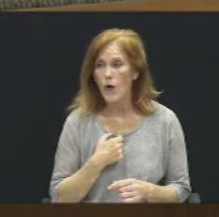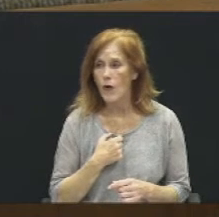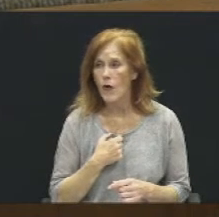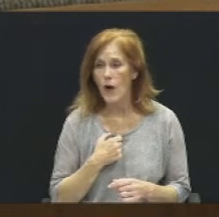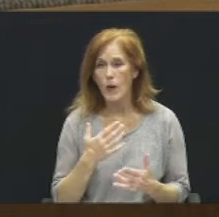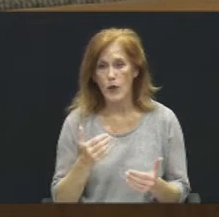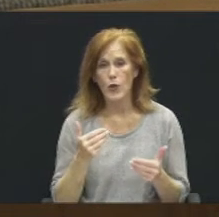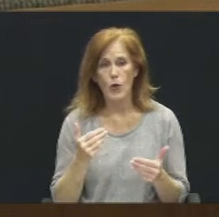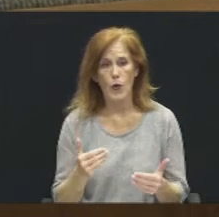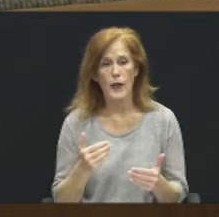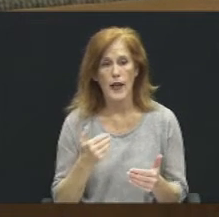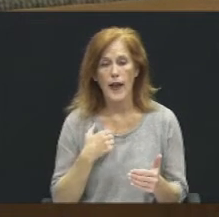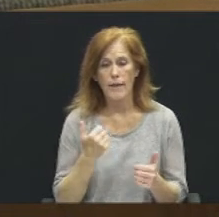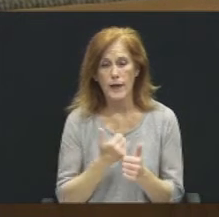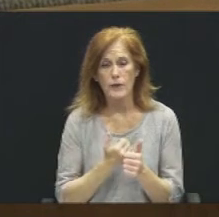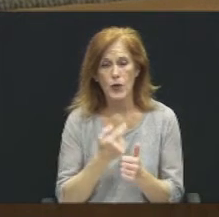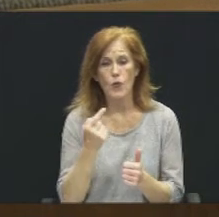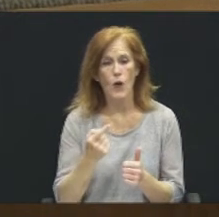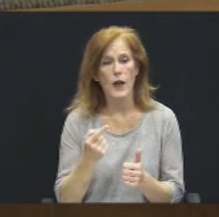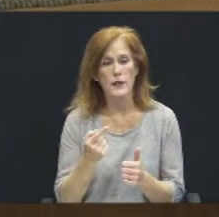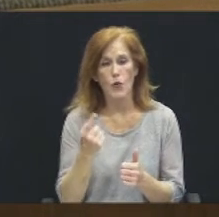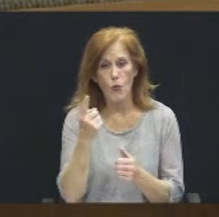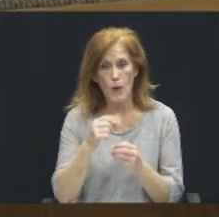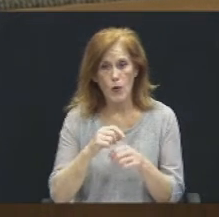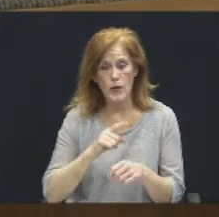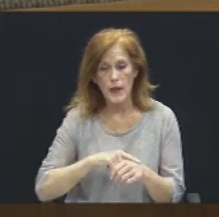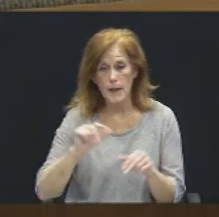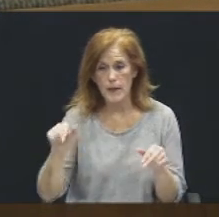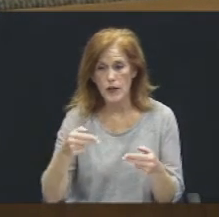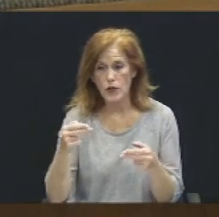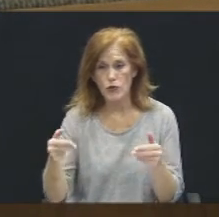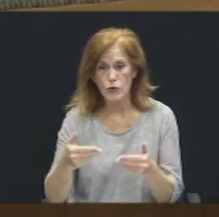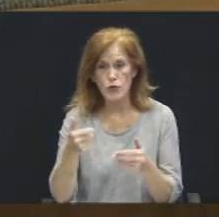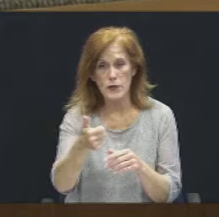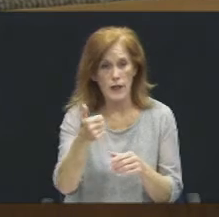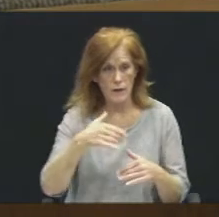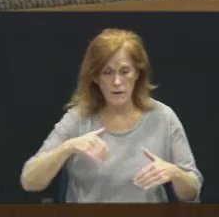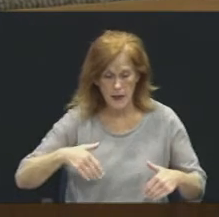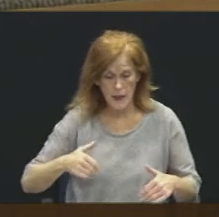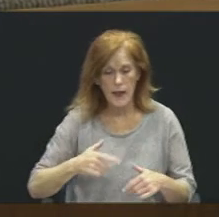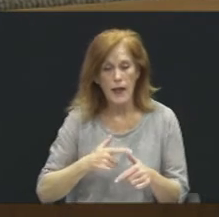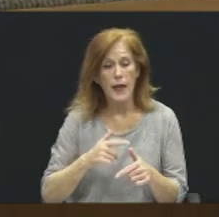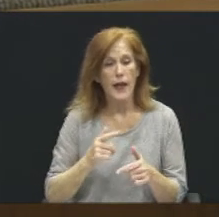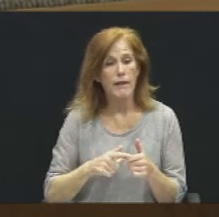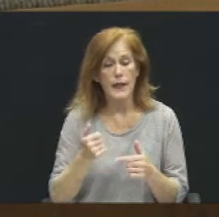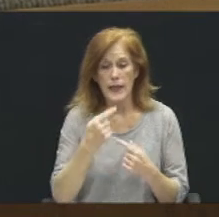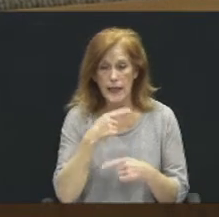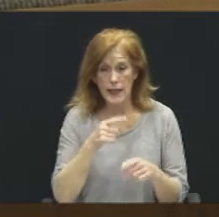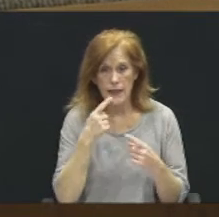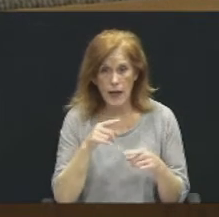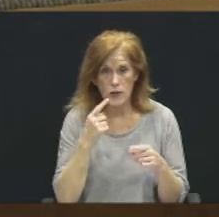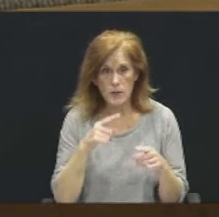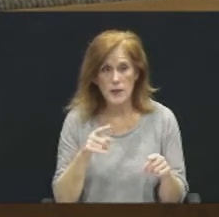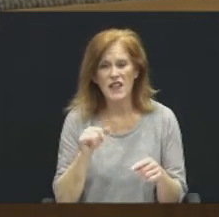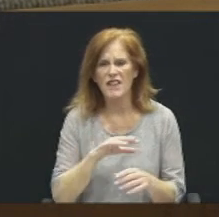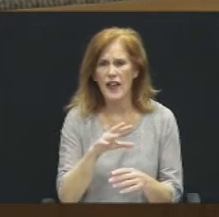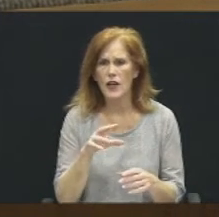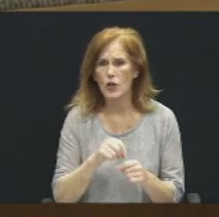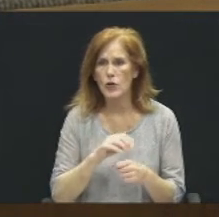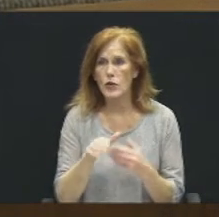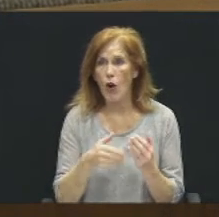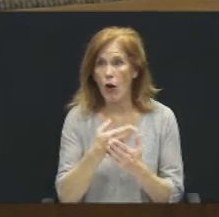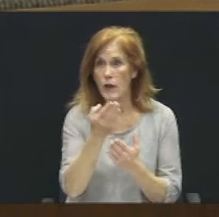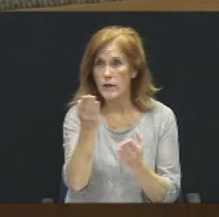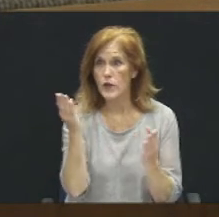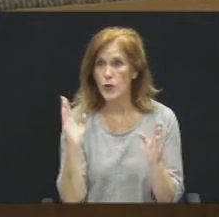around and again, introduce yourself one more time if you haven't already, and then if you have any announcements, and that includes all of you